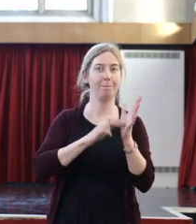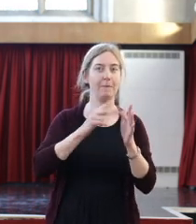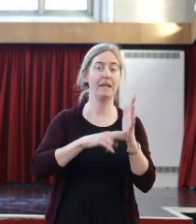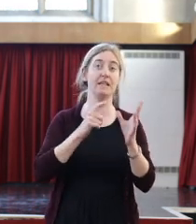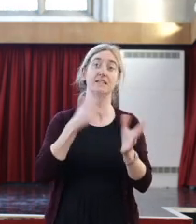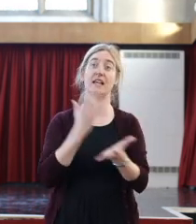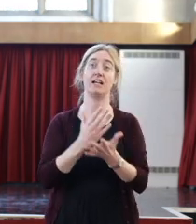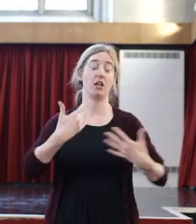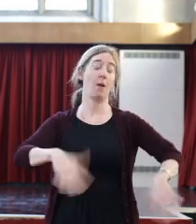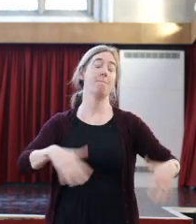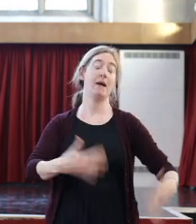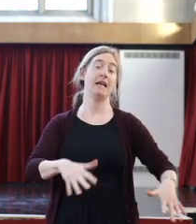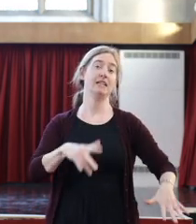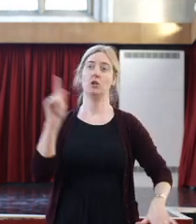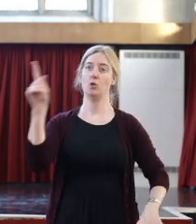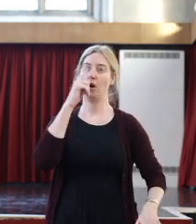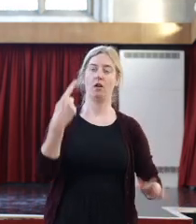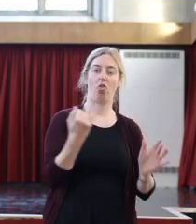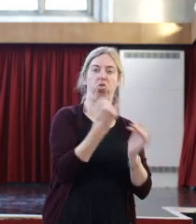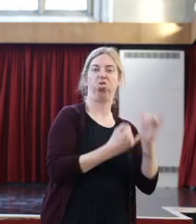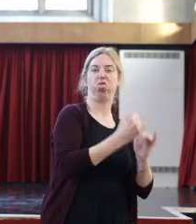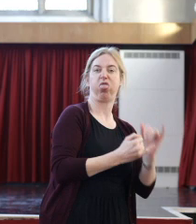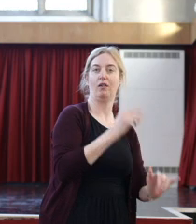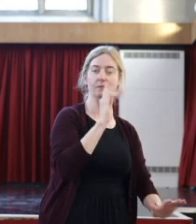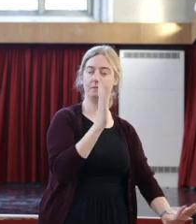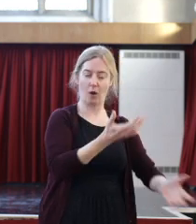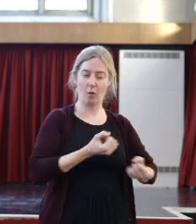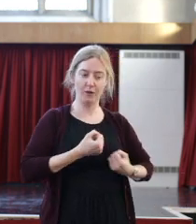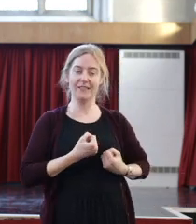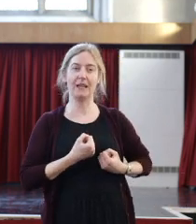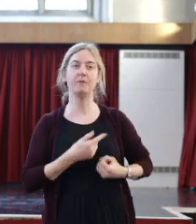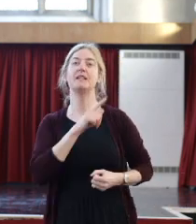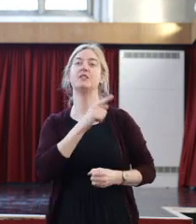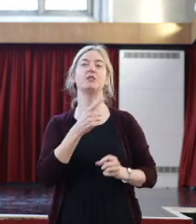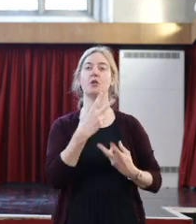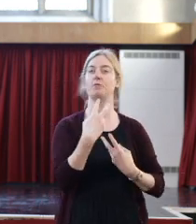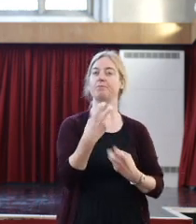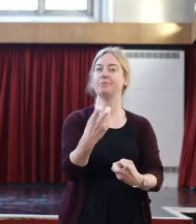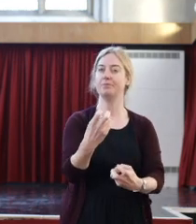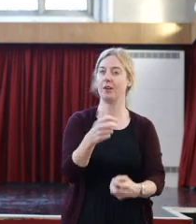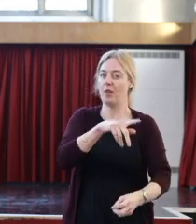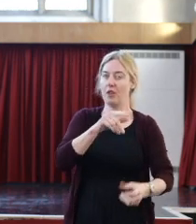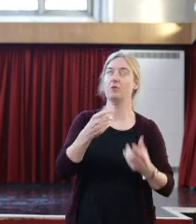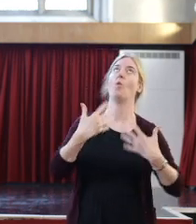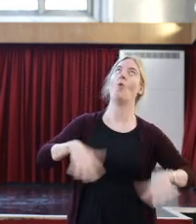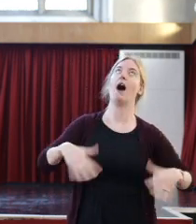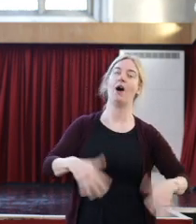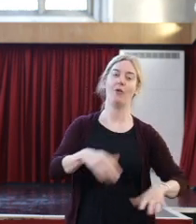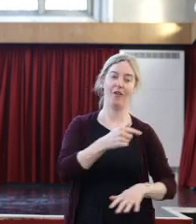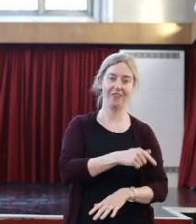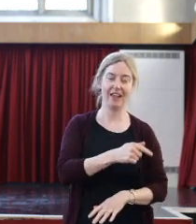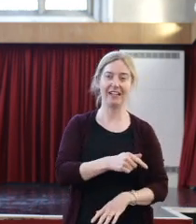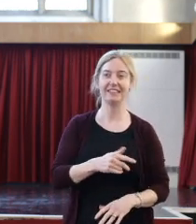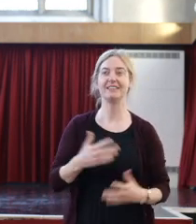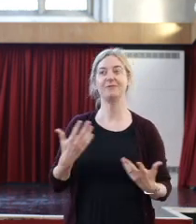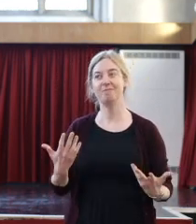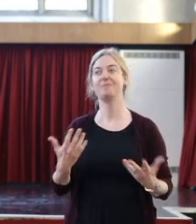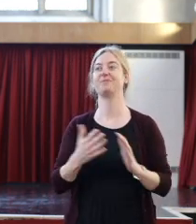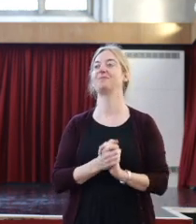have nothing said against it. It's misunderstood, and any one of the Rat's Tail is good